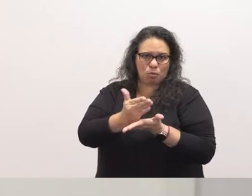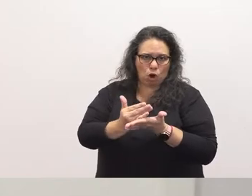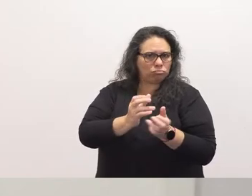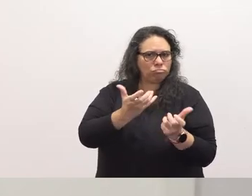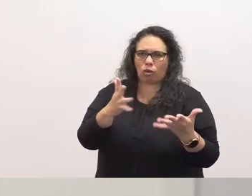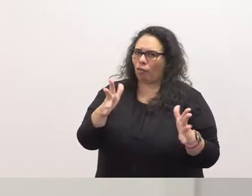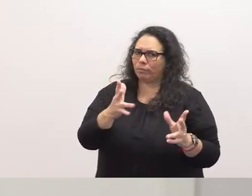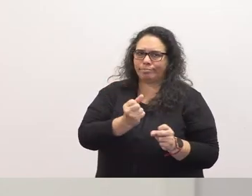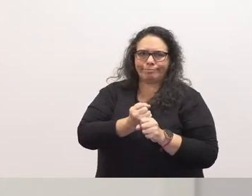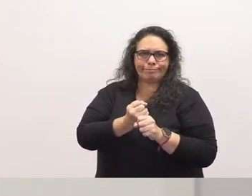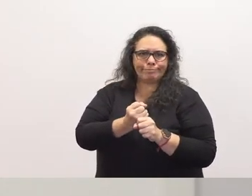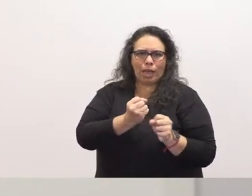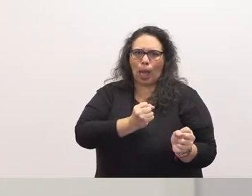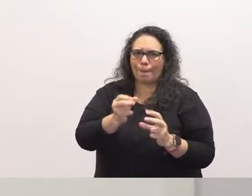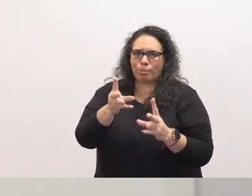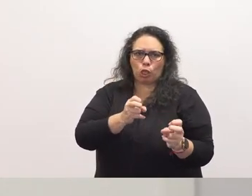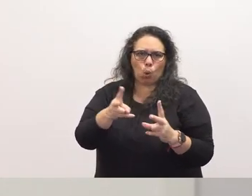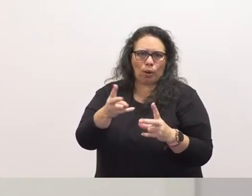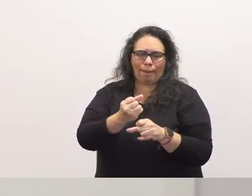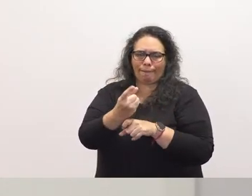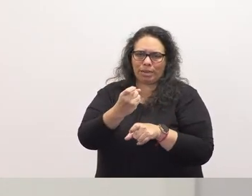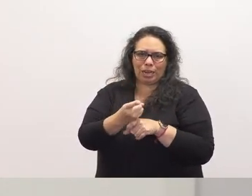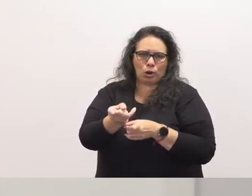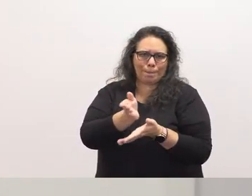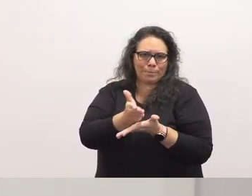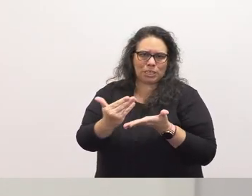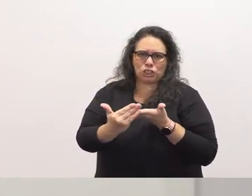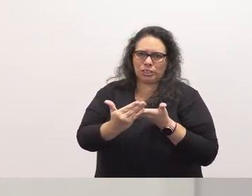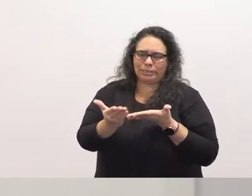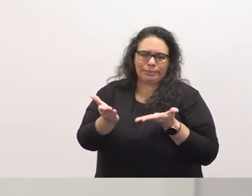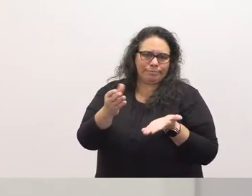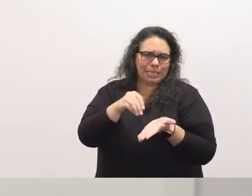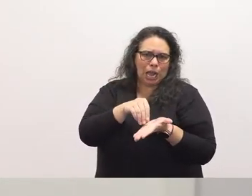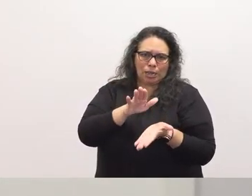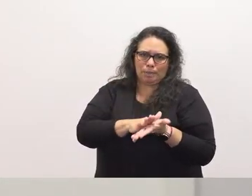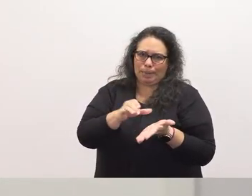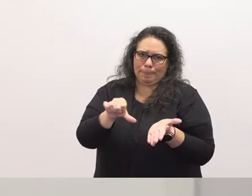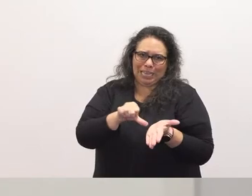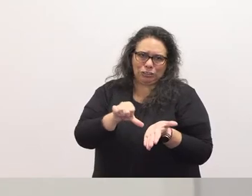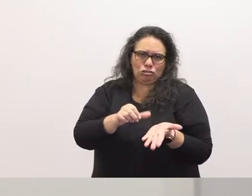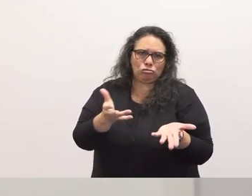uploaded each year to our budget documents page.